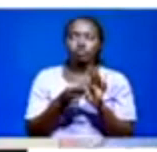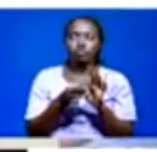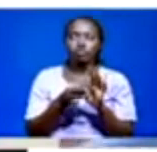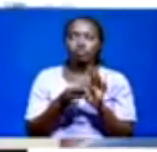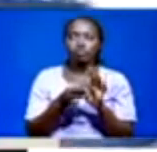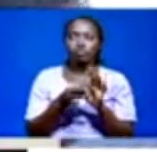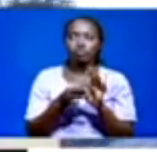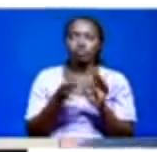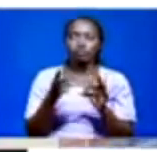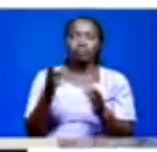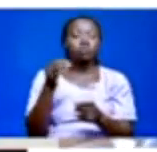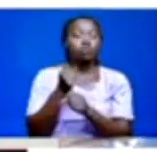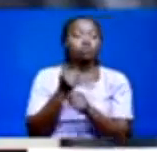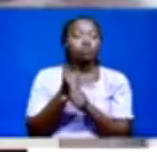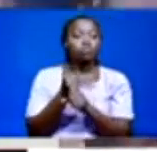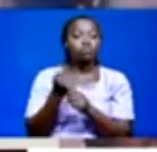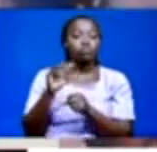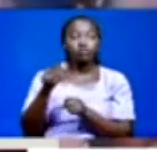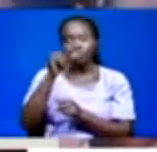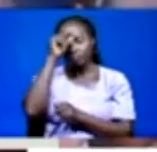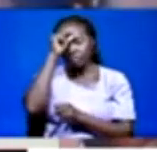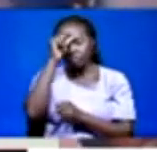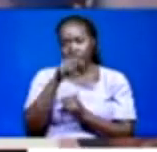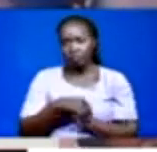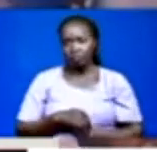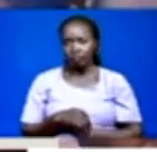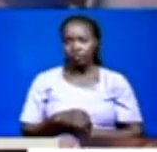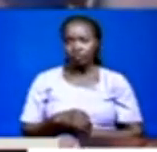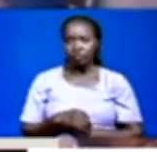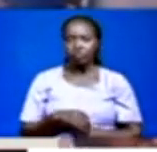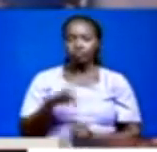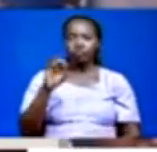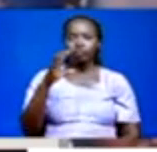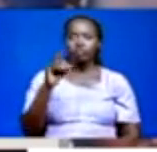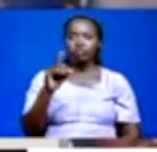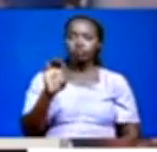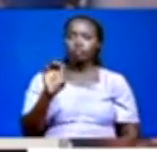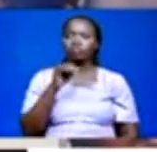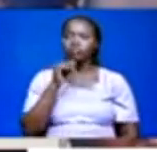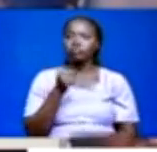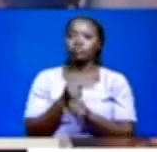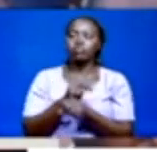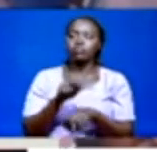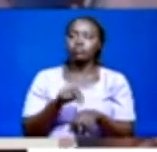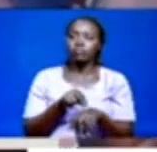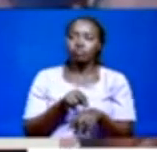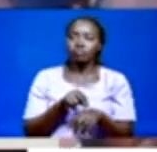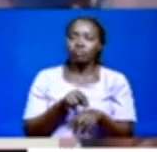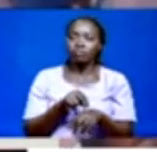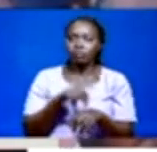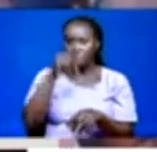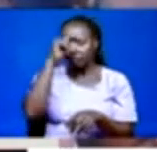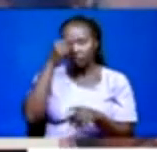are employees of the county government. Early childhood is not a function of the national government, it is a function